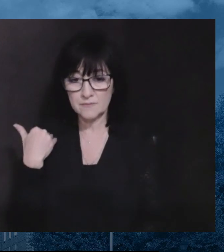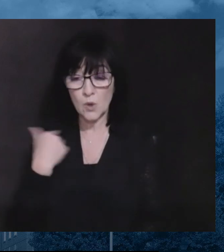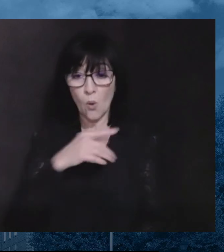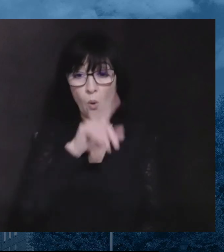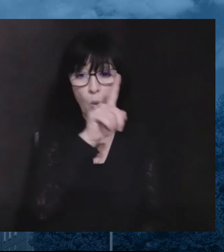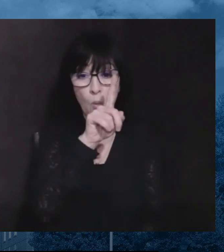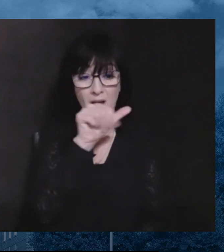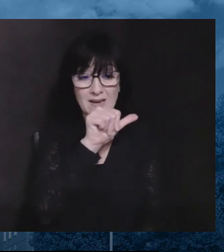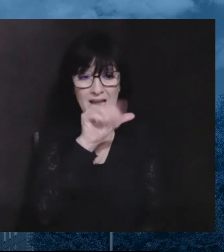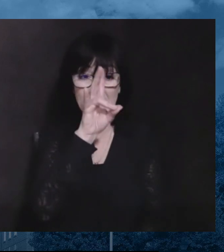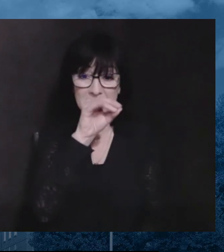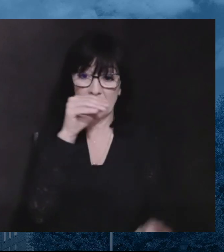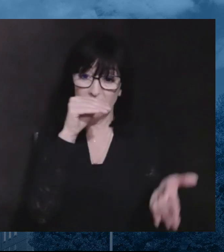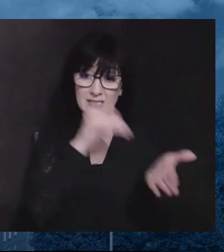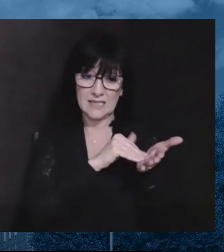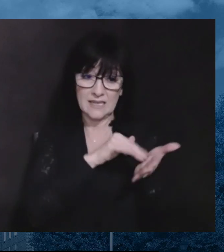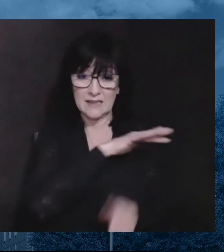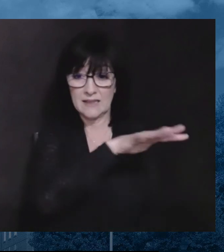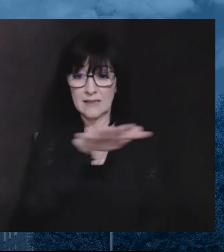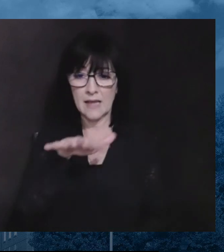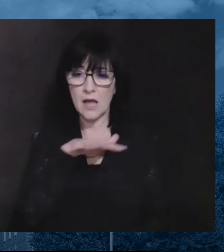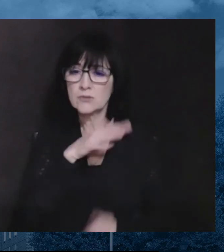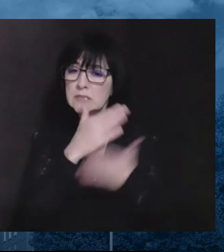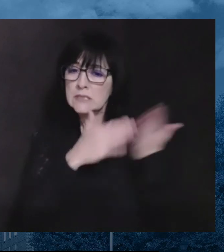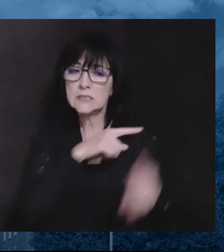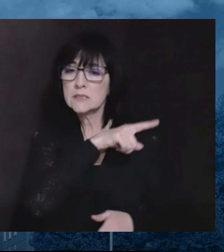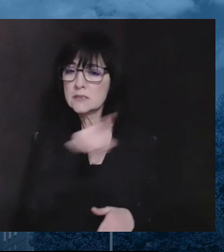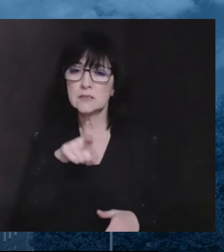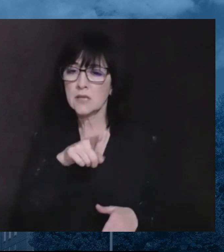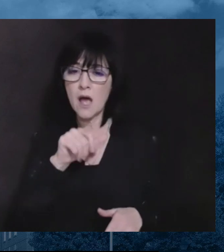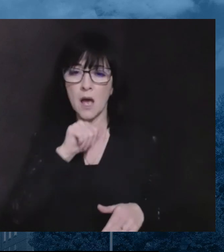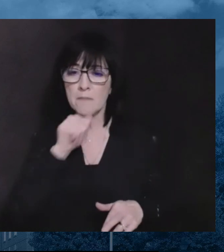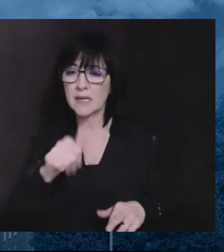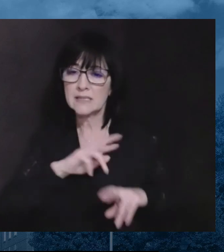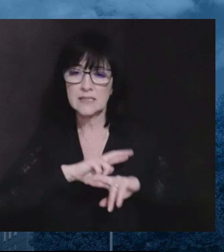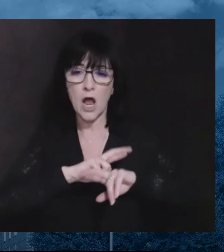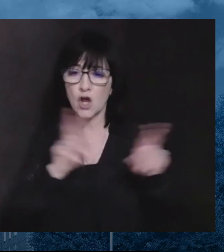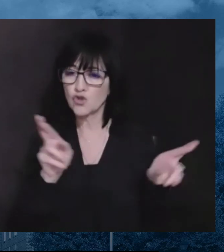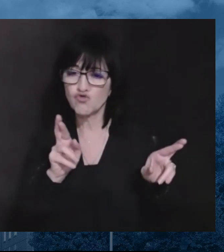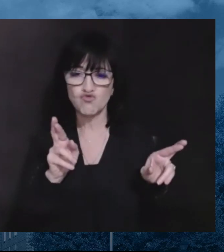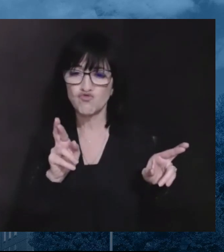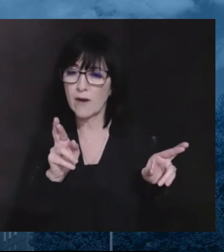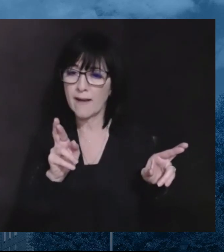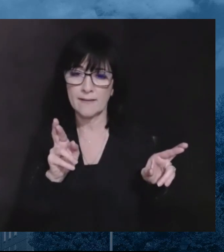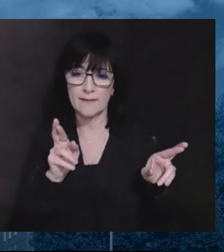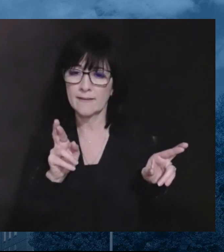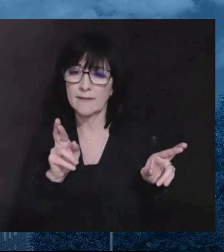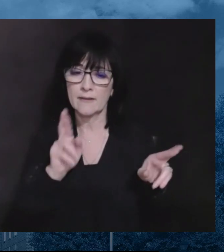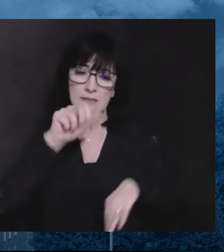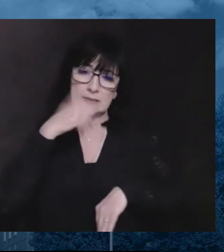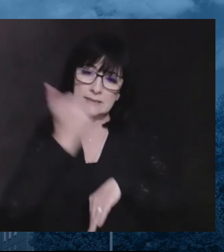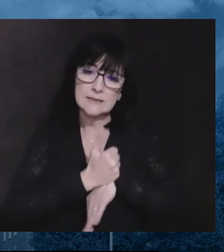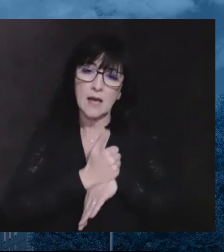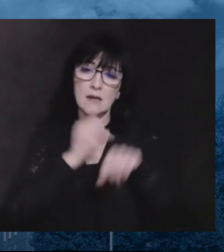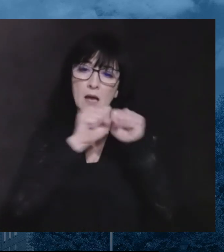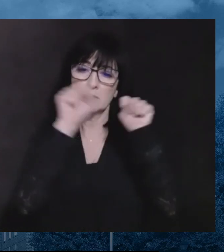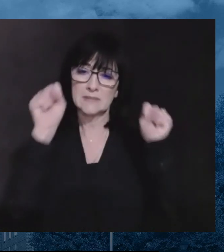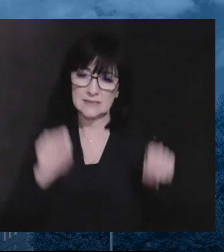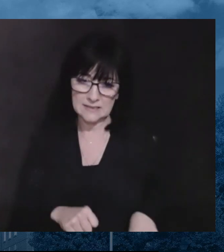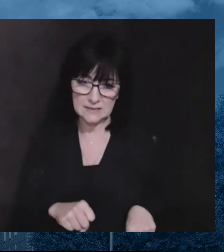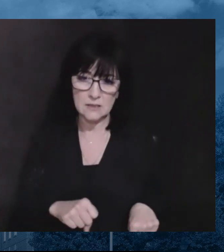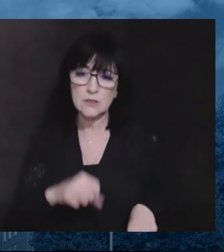1A who don't have the infrastructure to vaccinate and haven't found a partner to do the vaccination of their